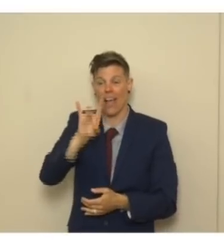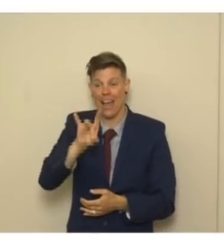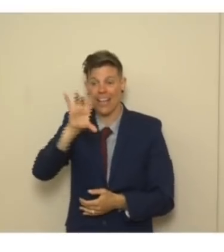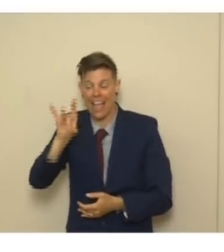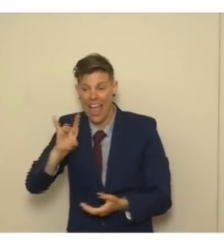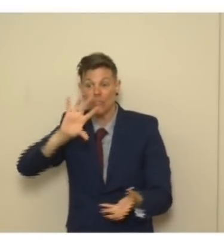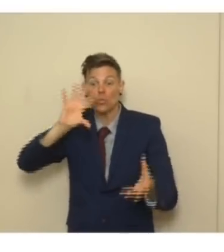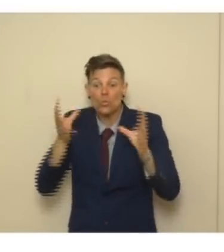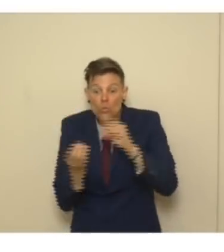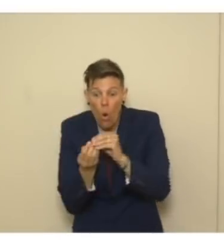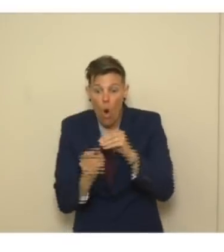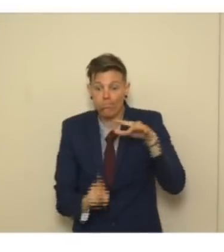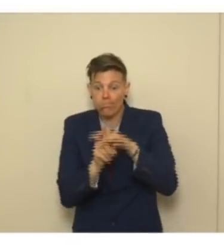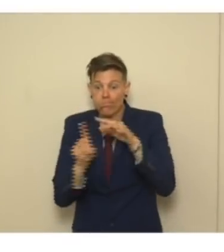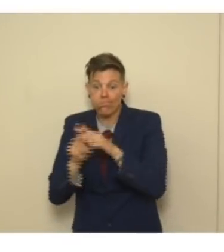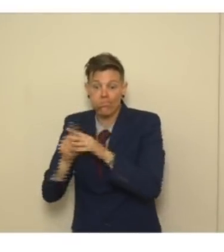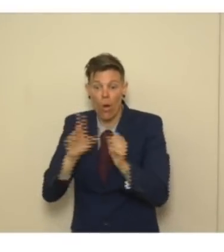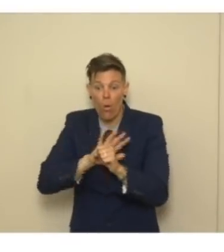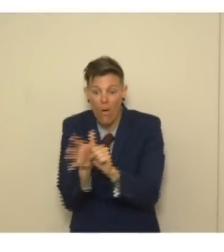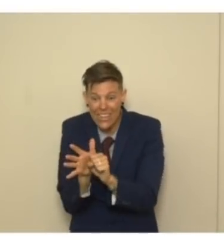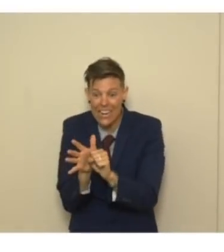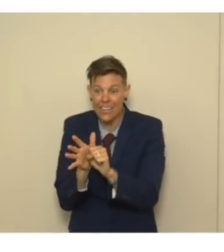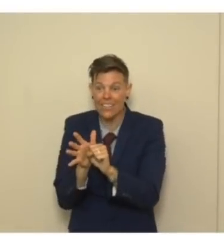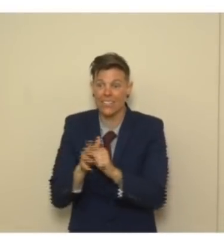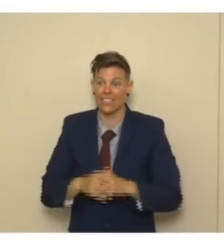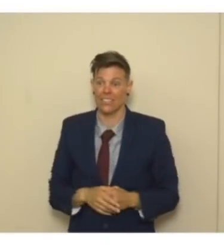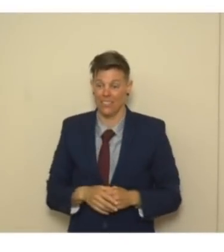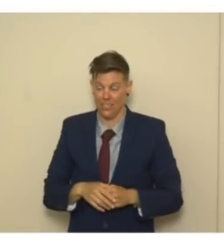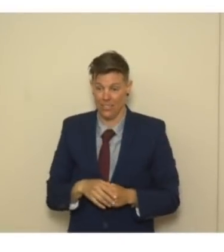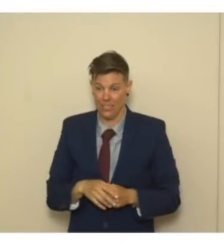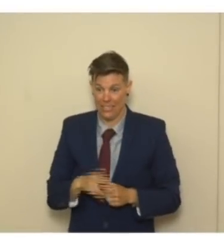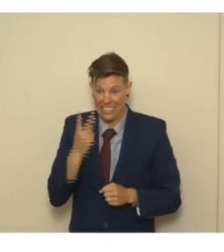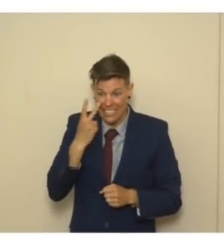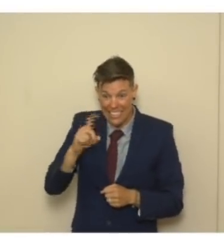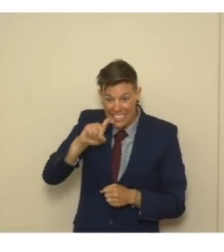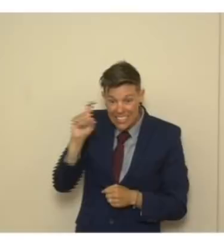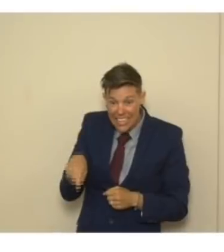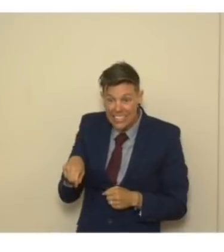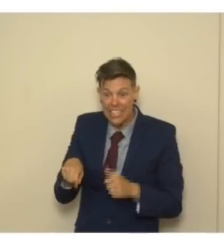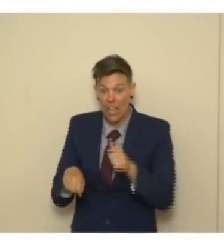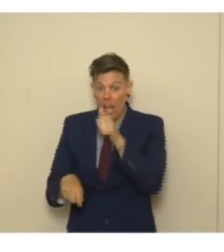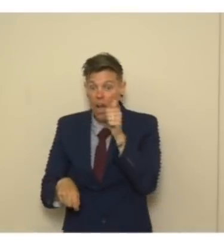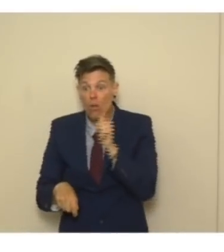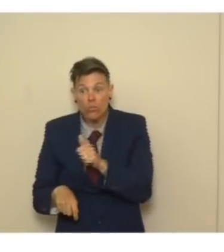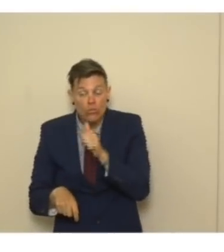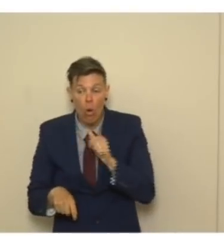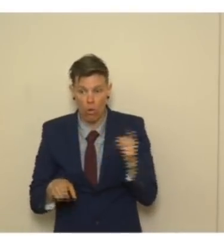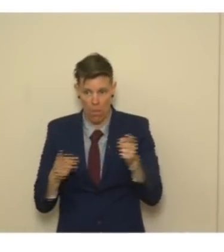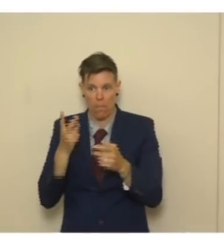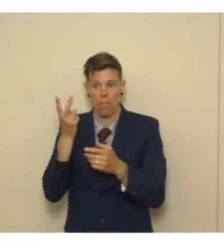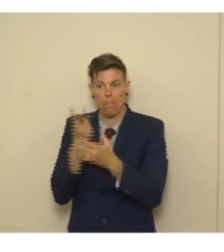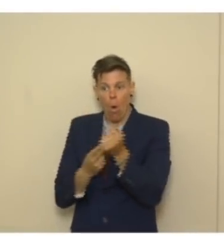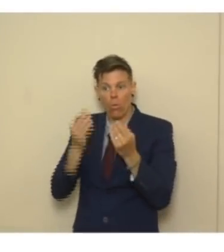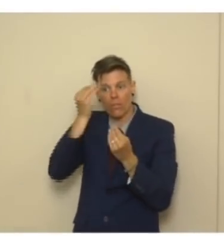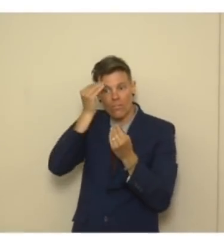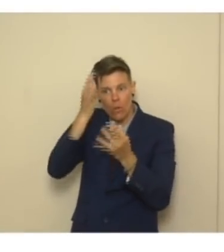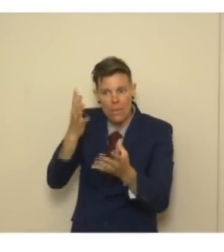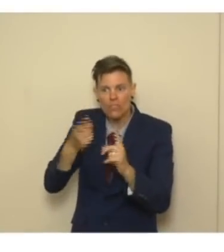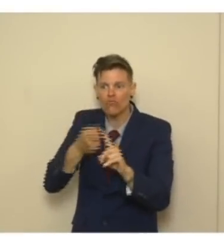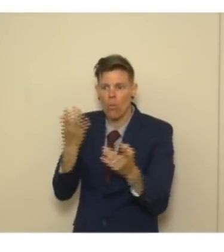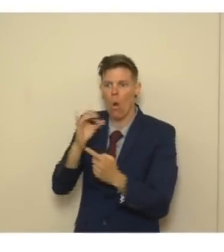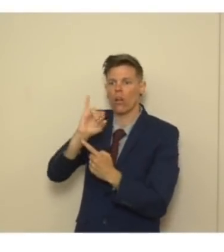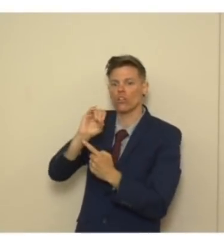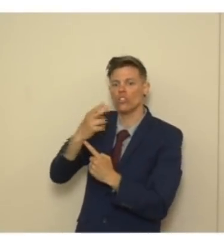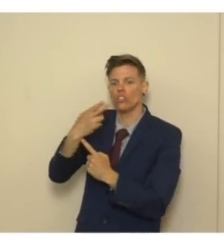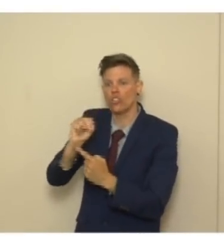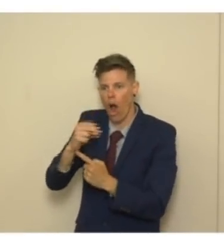background slides you'll see for both Texas and Arizona are off the Johns Hopkins website, excellent COVID website, and